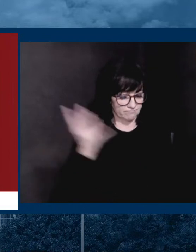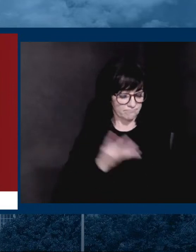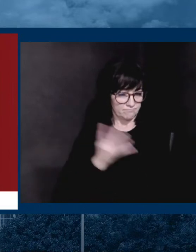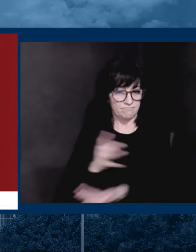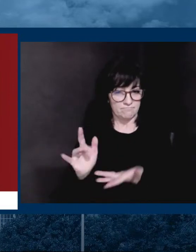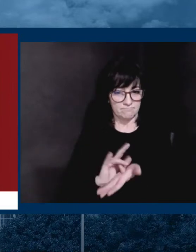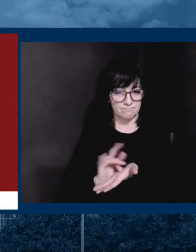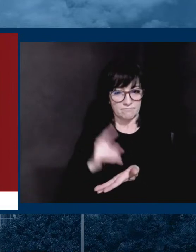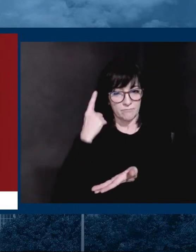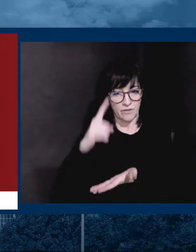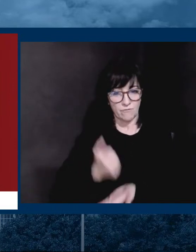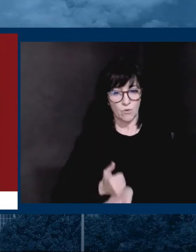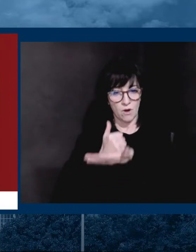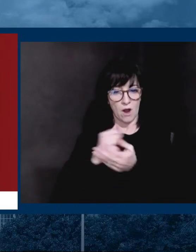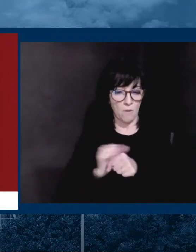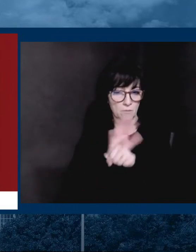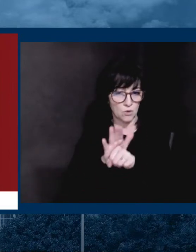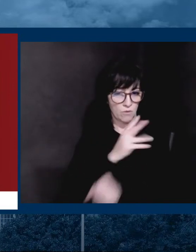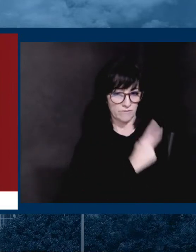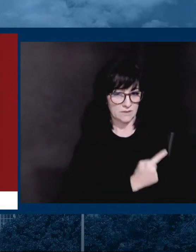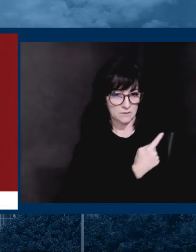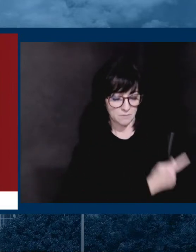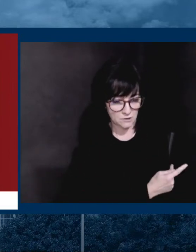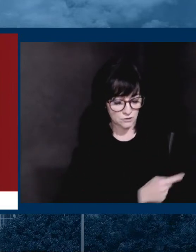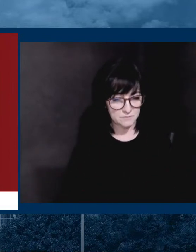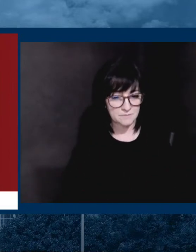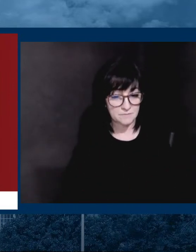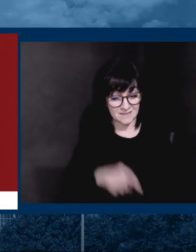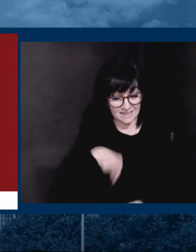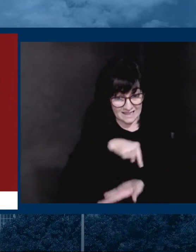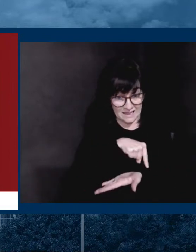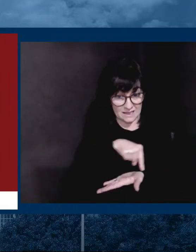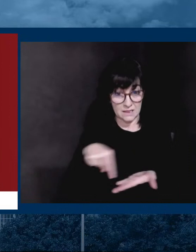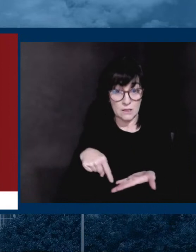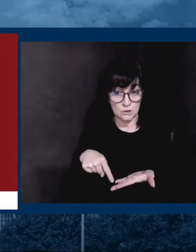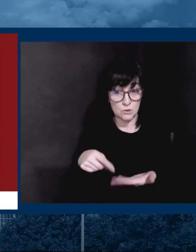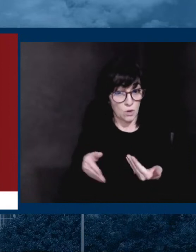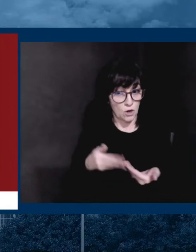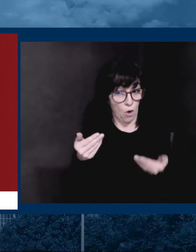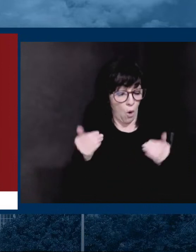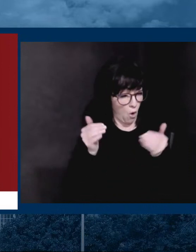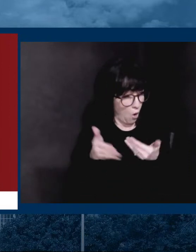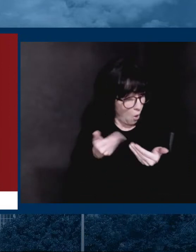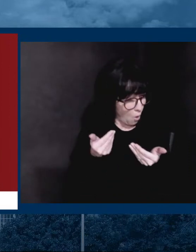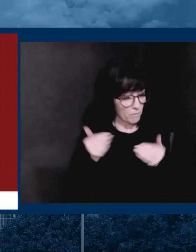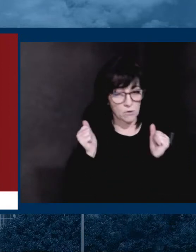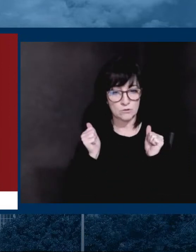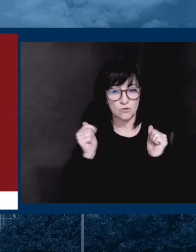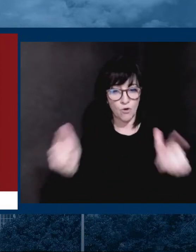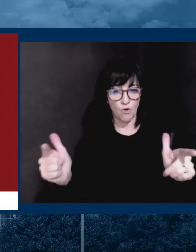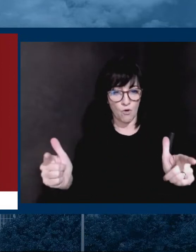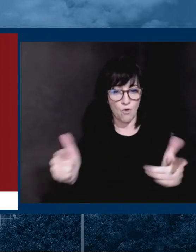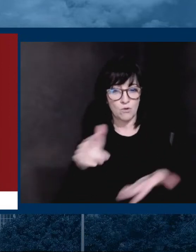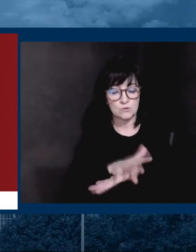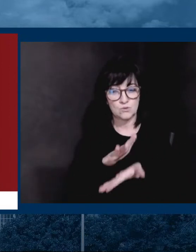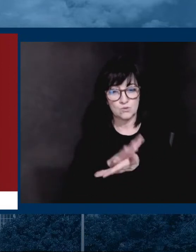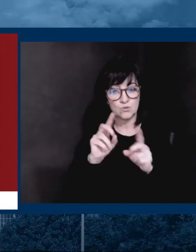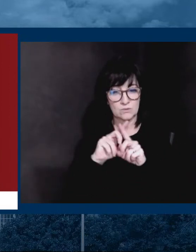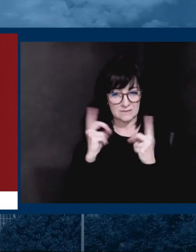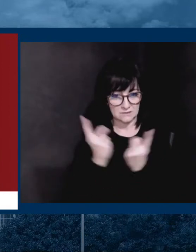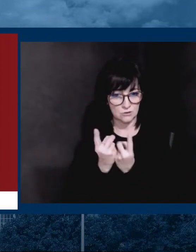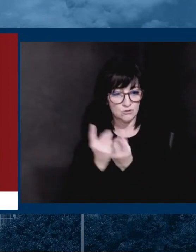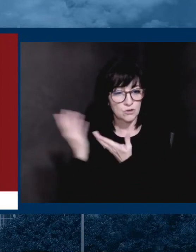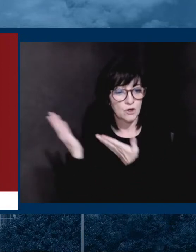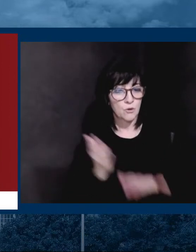we have almost all the school districts across the state have brought children back into the classrooms in a hybrid kind of fashion,